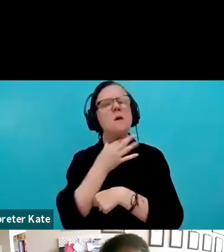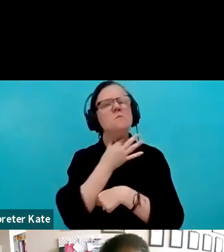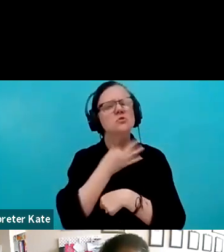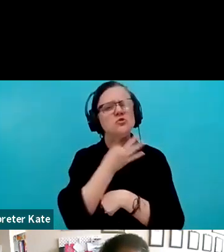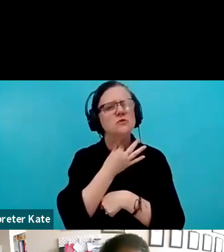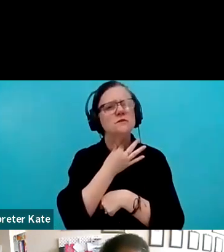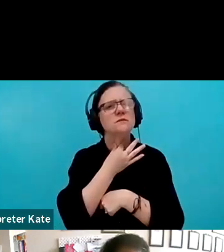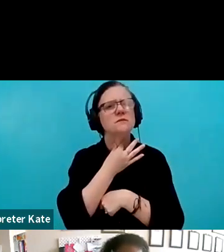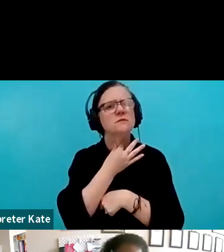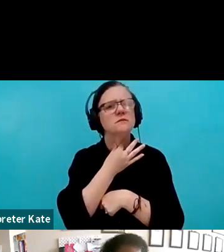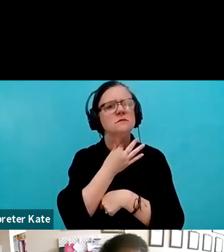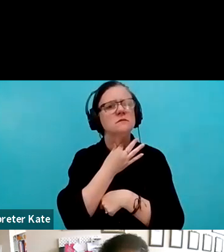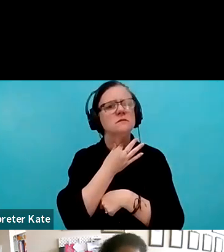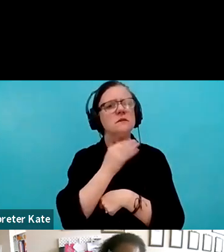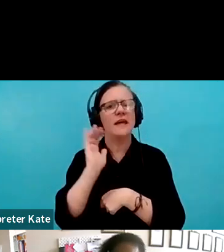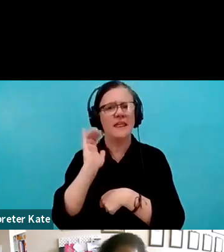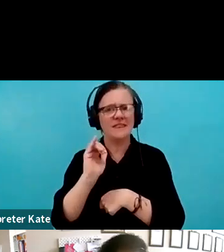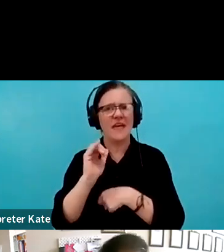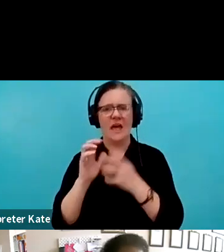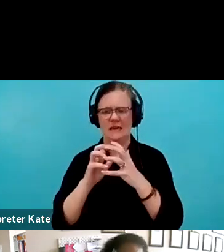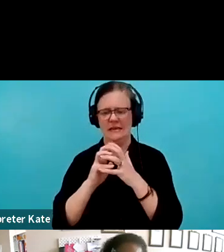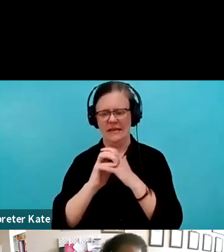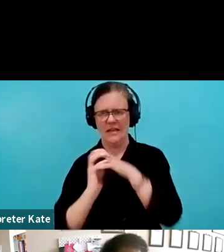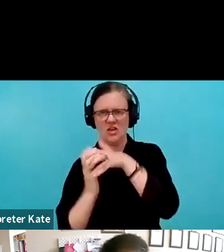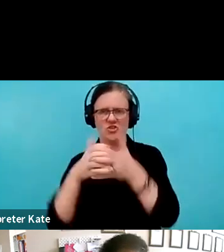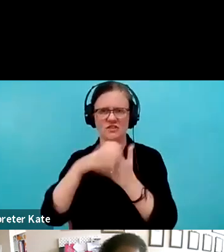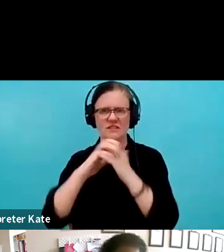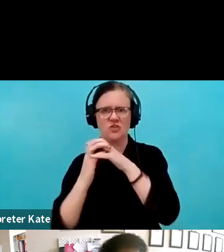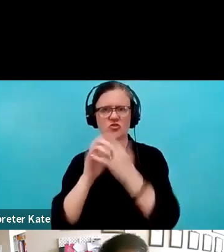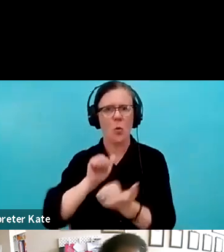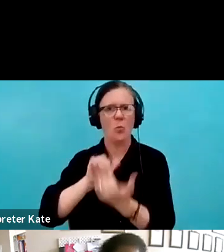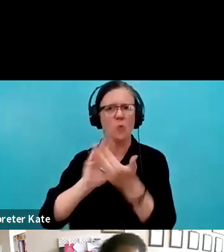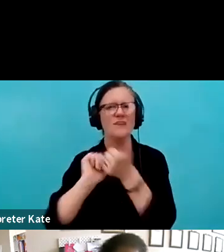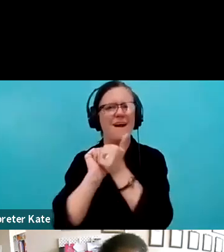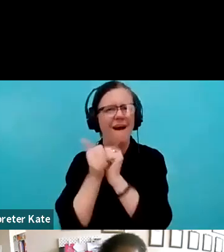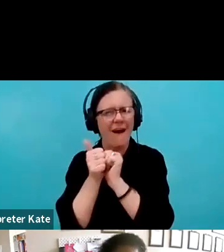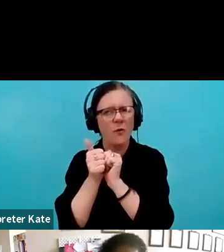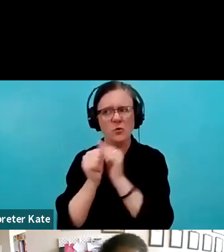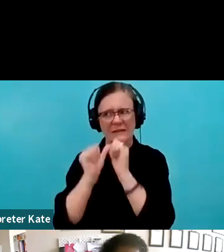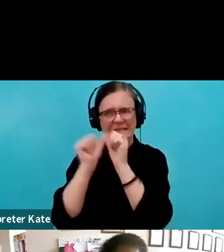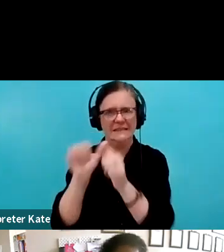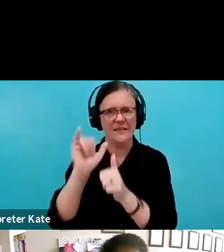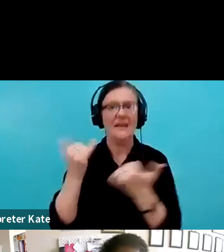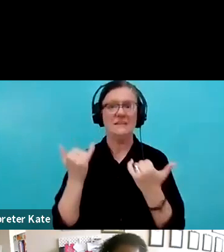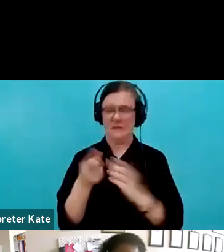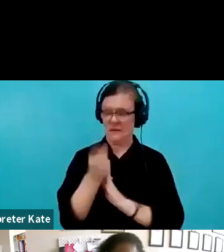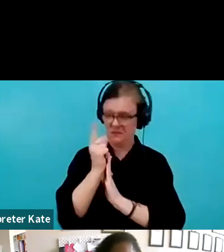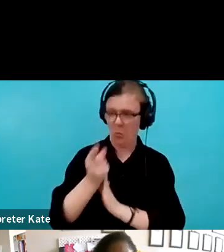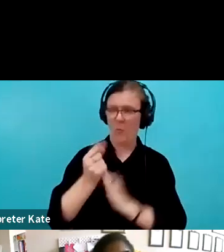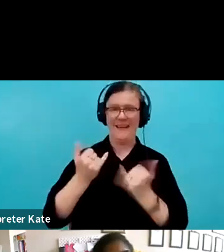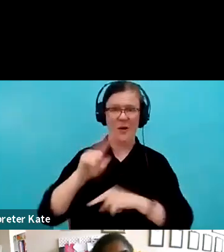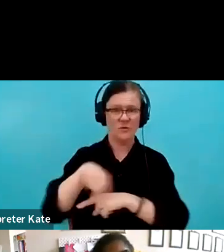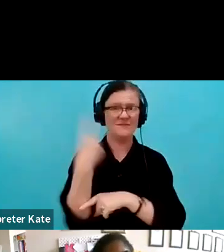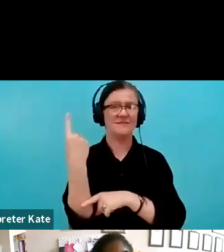can we continue to keep this intersectional approach moving forward, especially in this moment where we